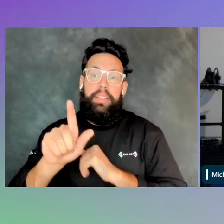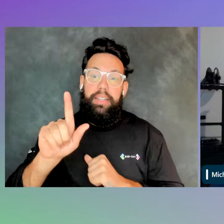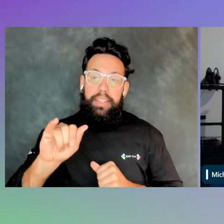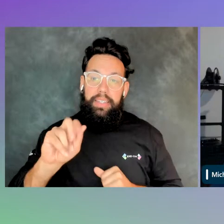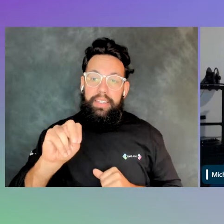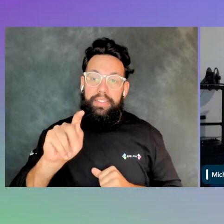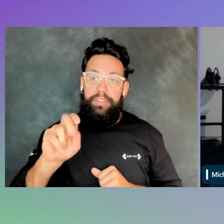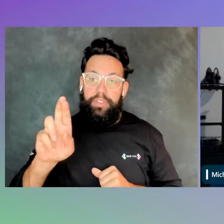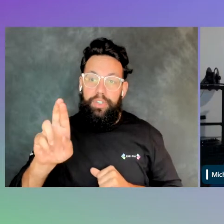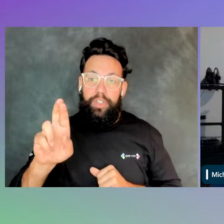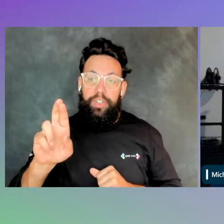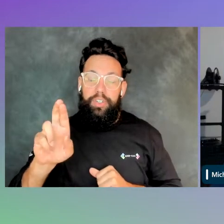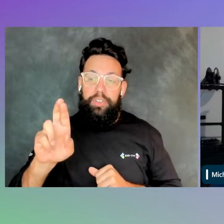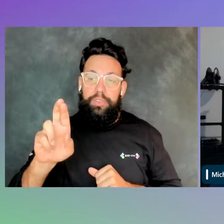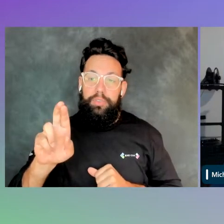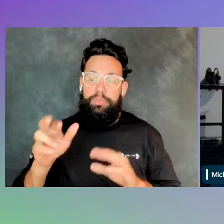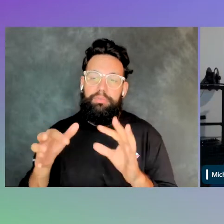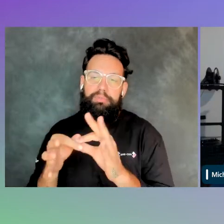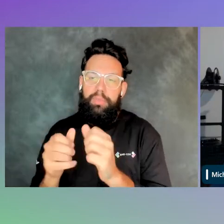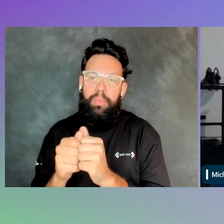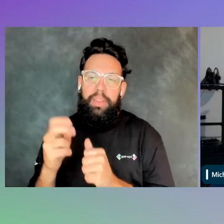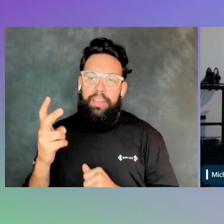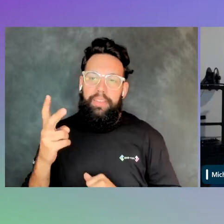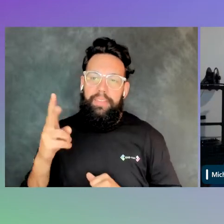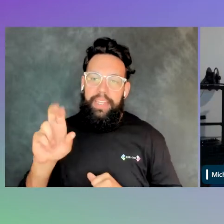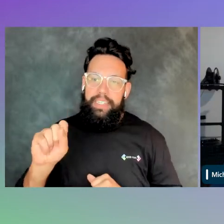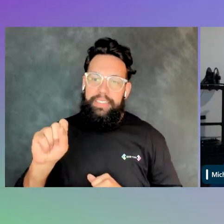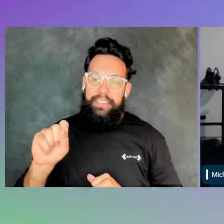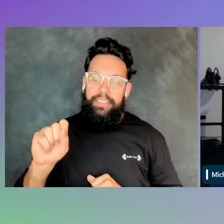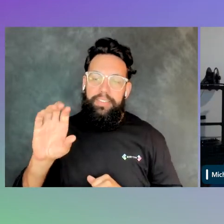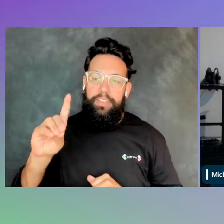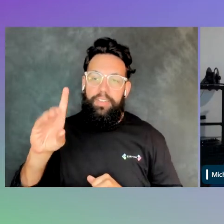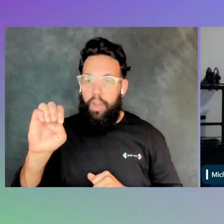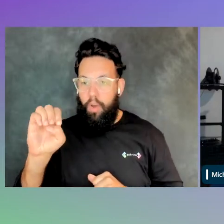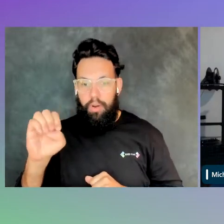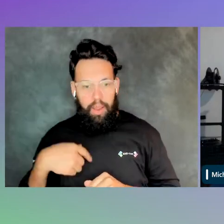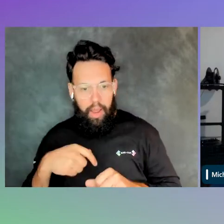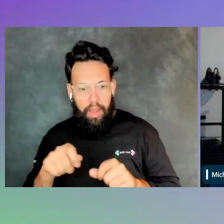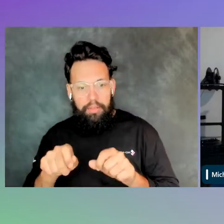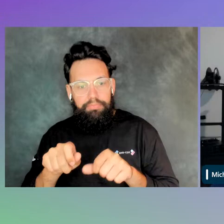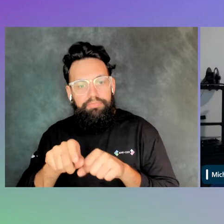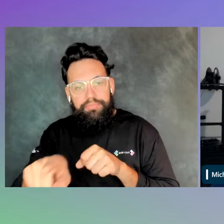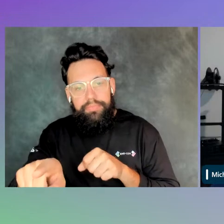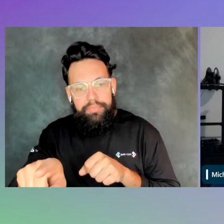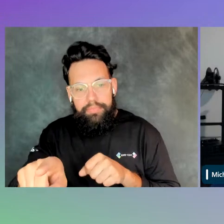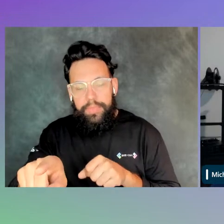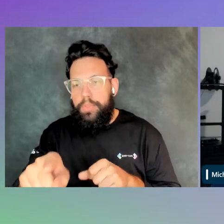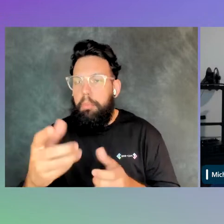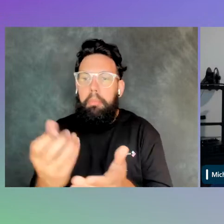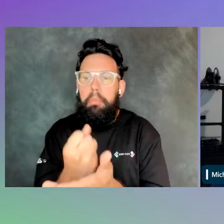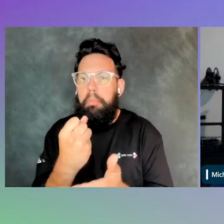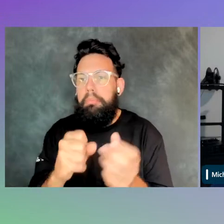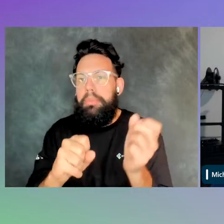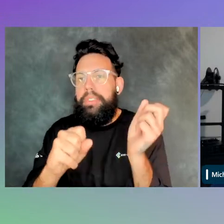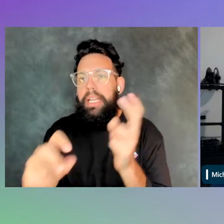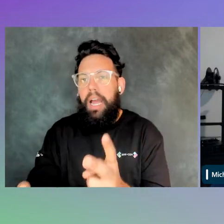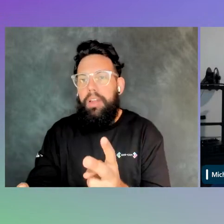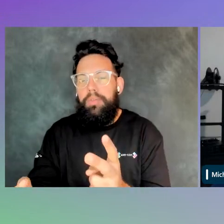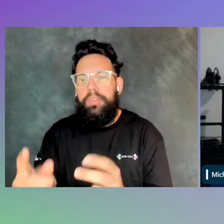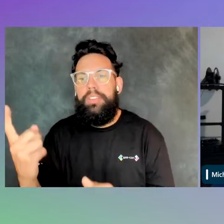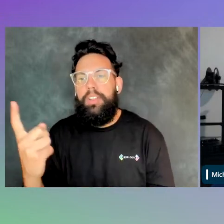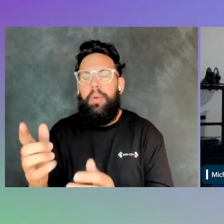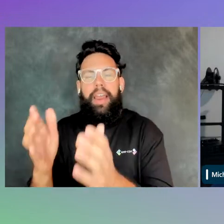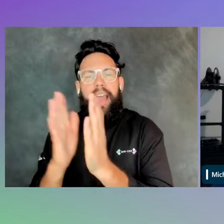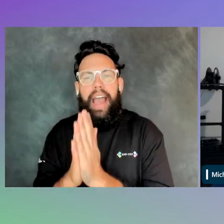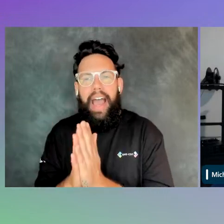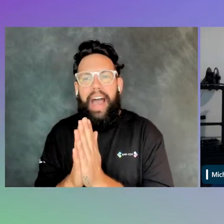please feel free to click on that to download the accessibility linter. In that, there was a question if there was a version for